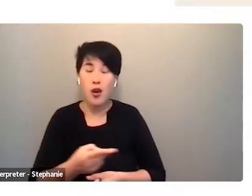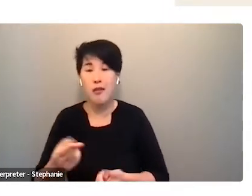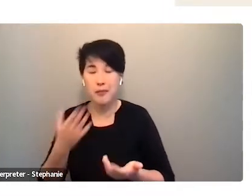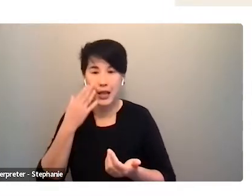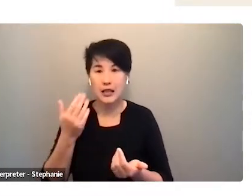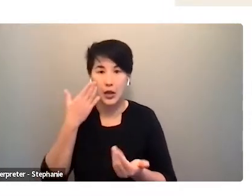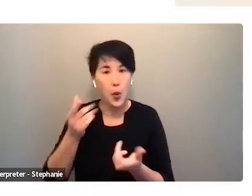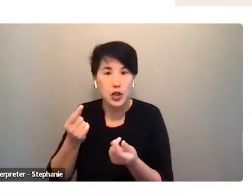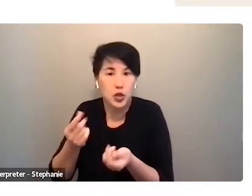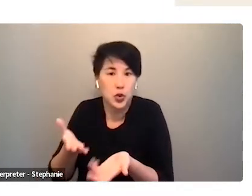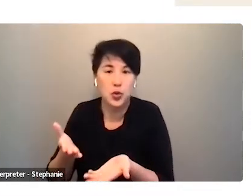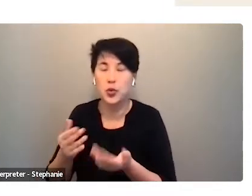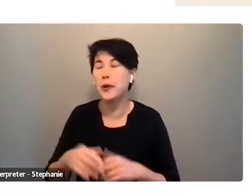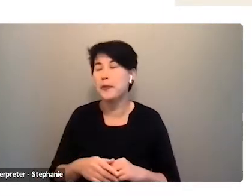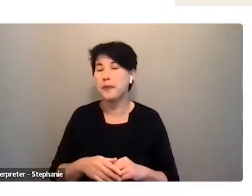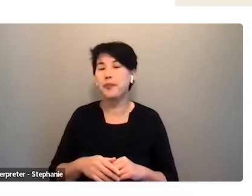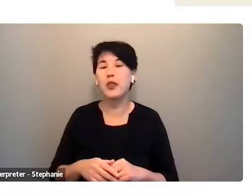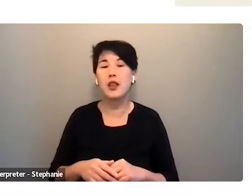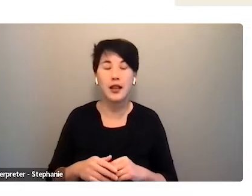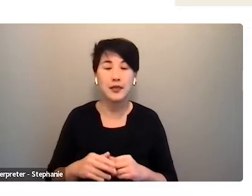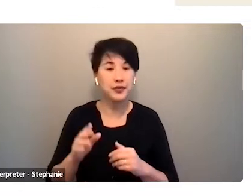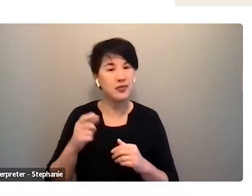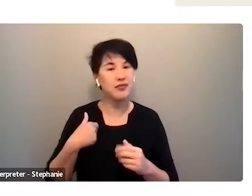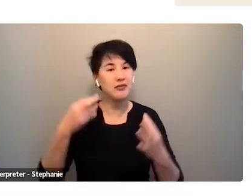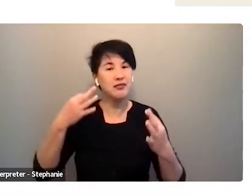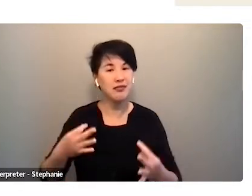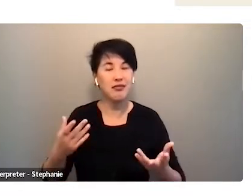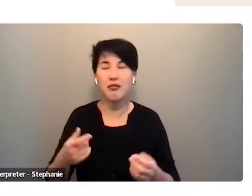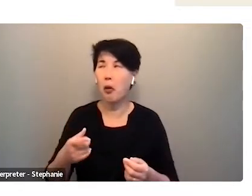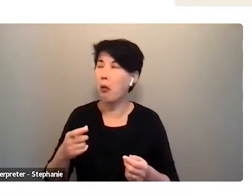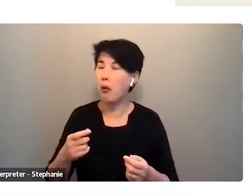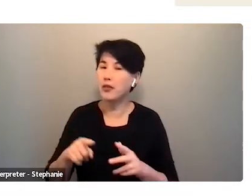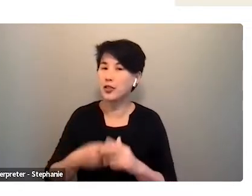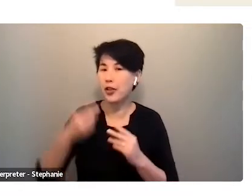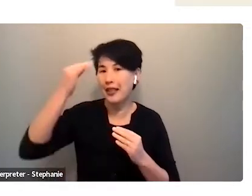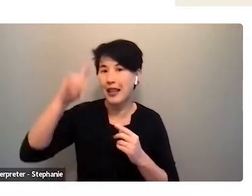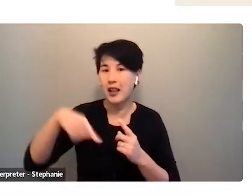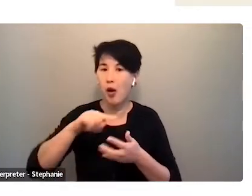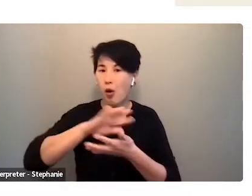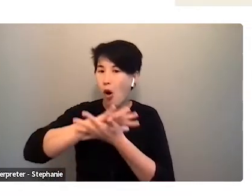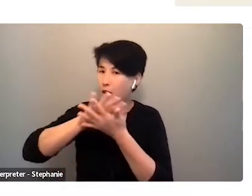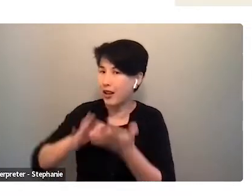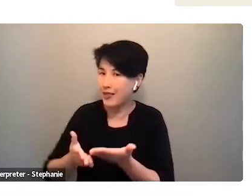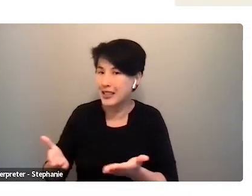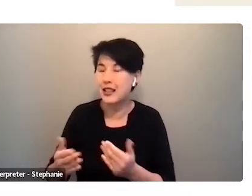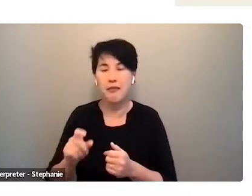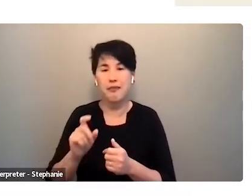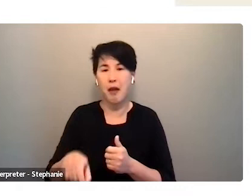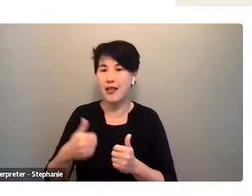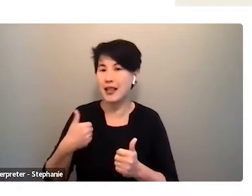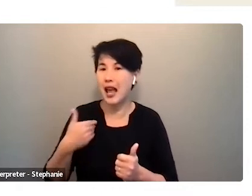else to do with them. And so that's when I started to think, actually all of this stuff, like there has to be some